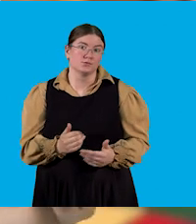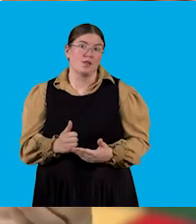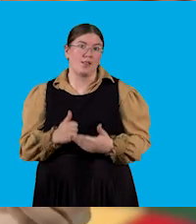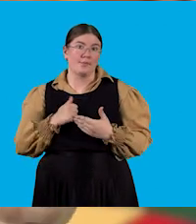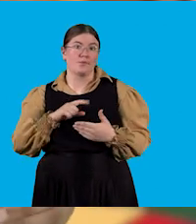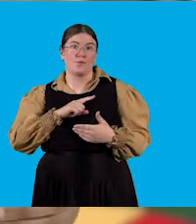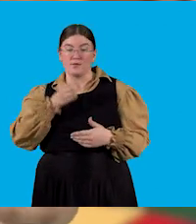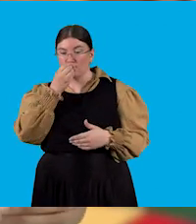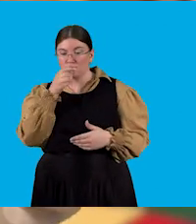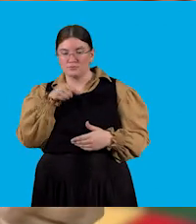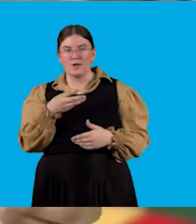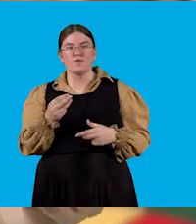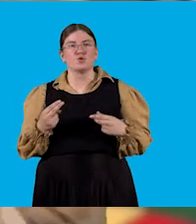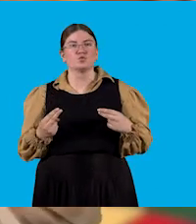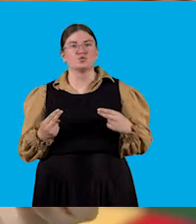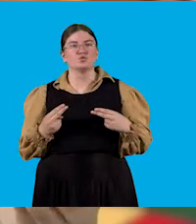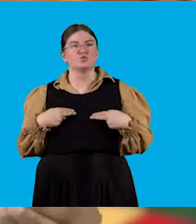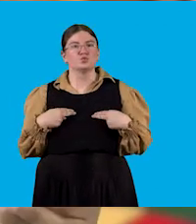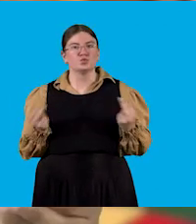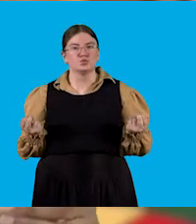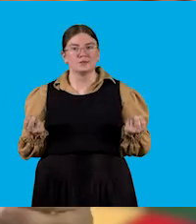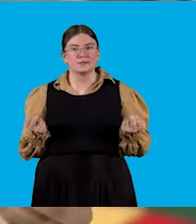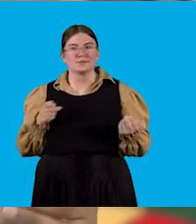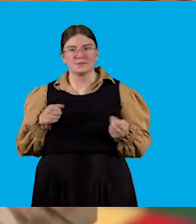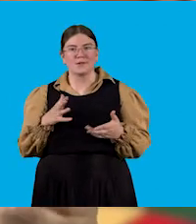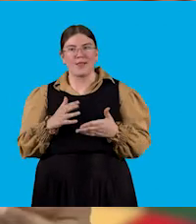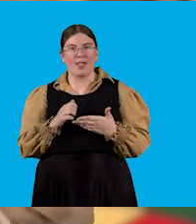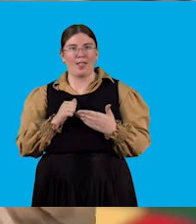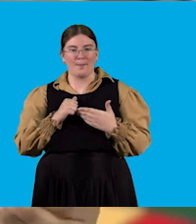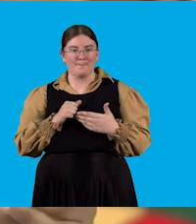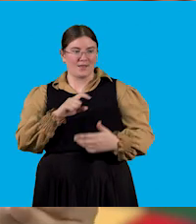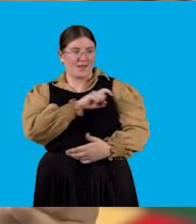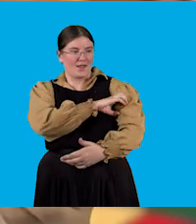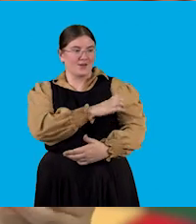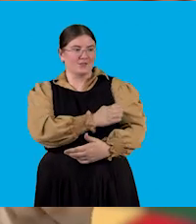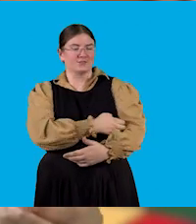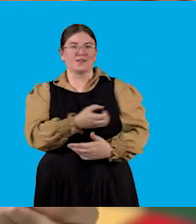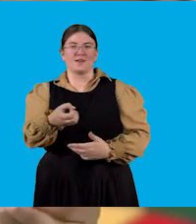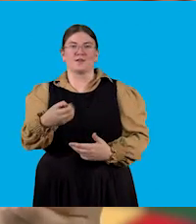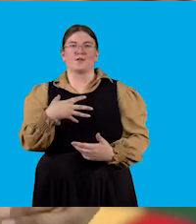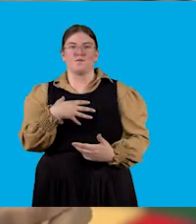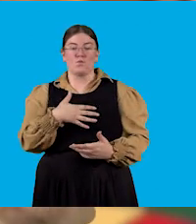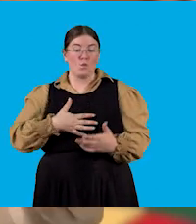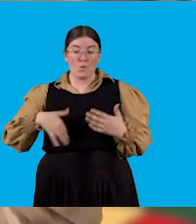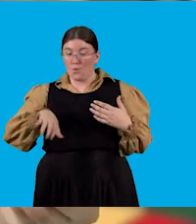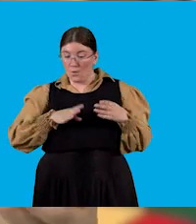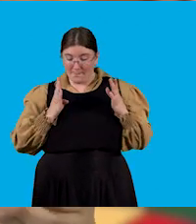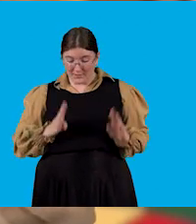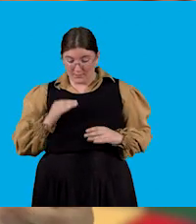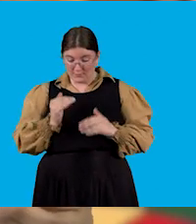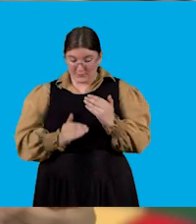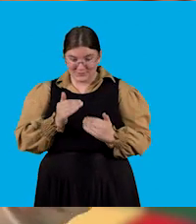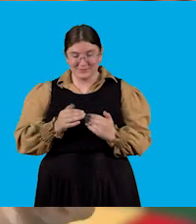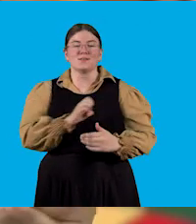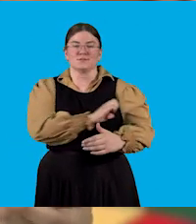in our body, because the food contains nutrients, and this is what helps give energy to all the processes